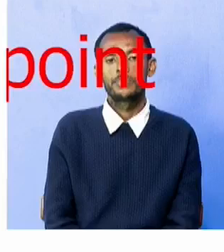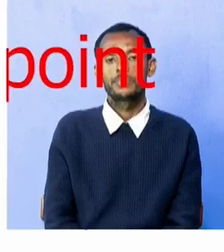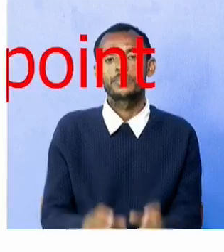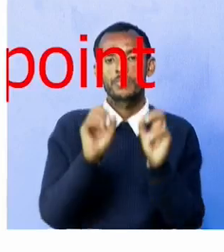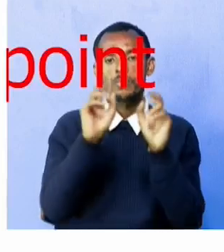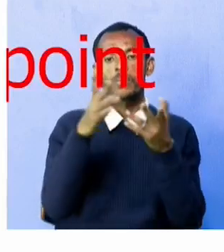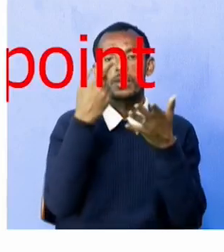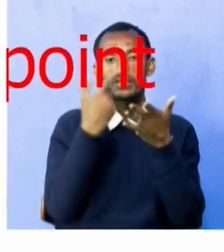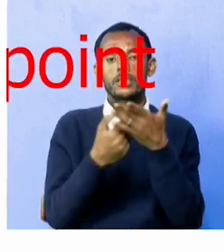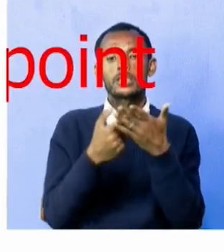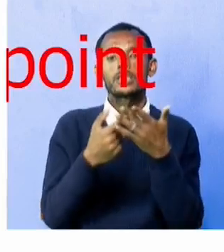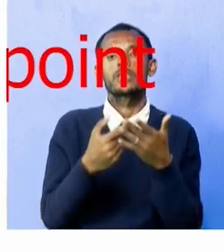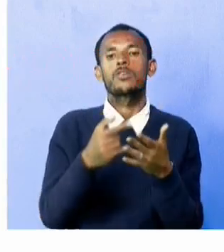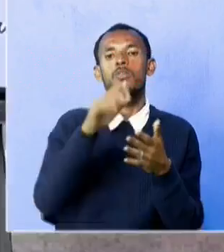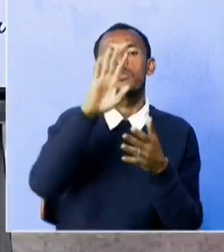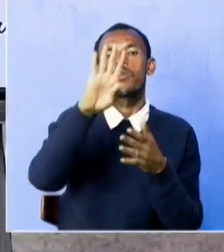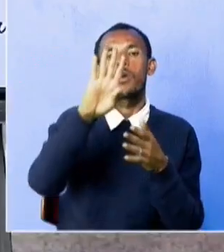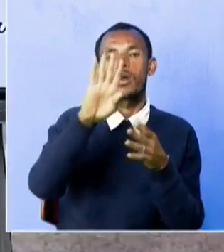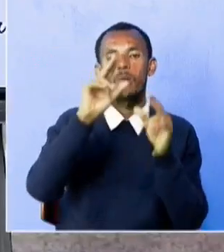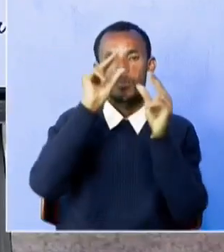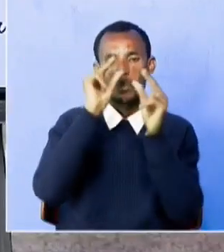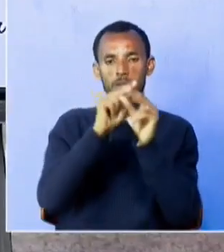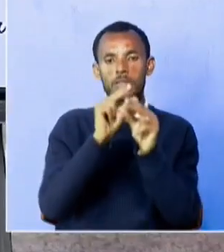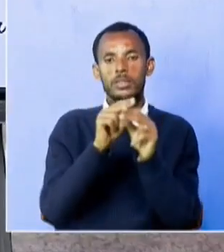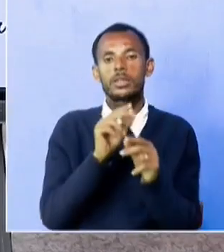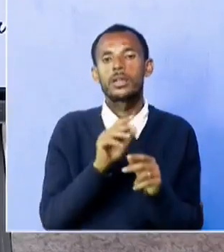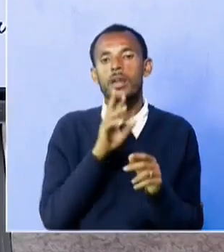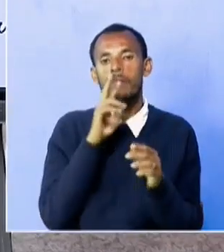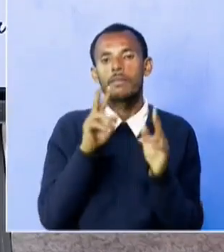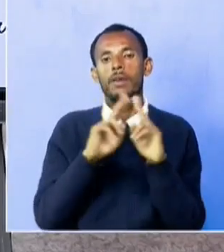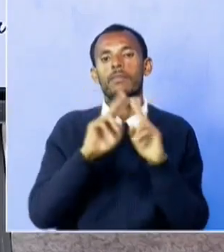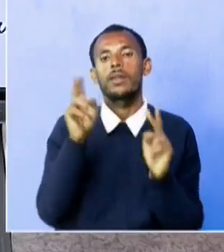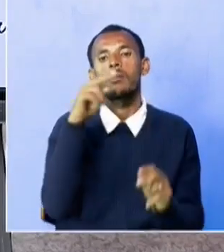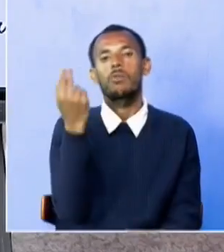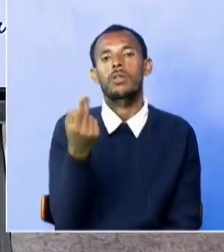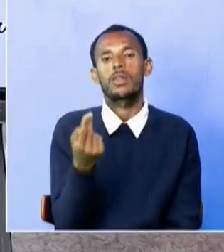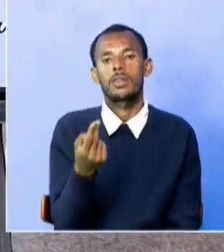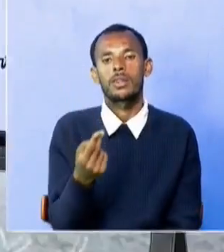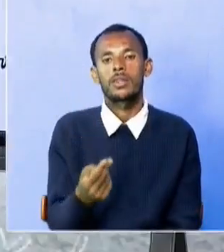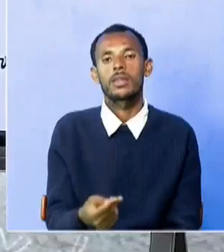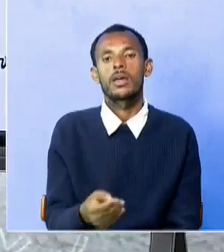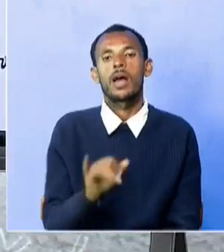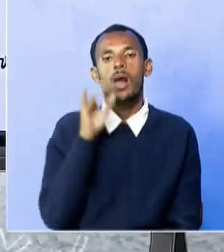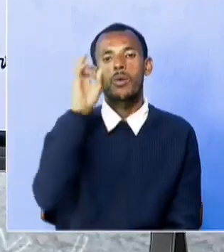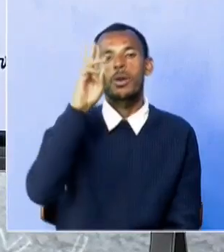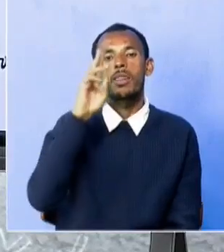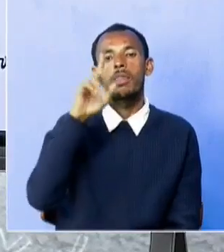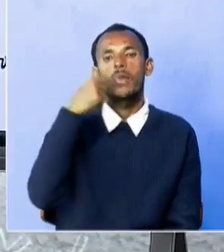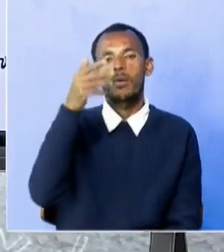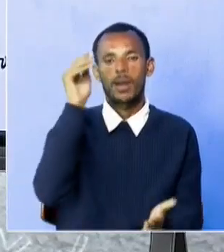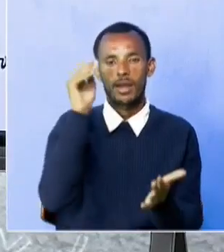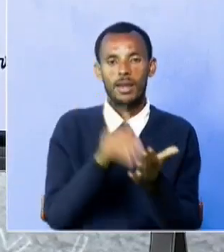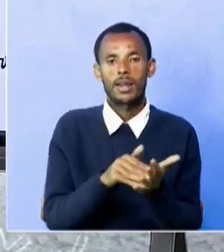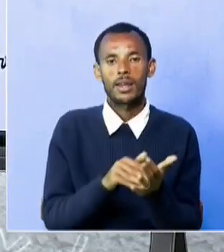Okay, these 4 terminologies are very, very important. I will tell you again.